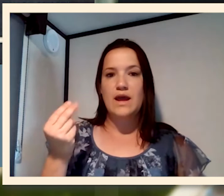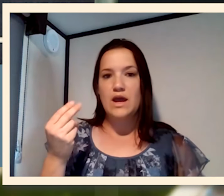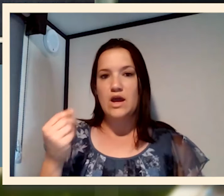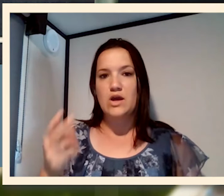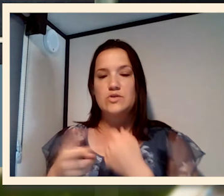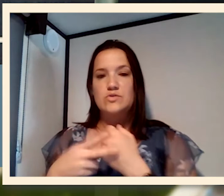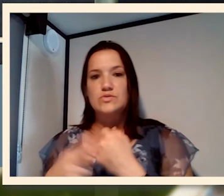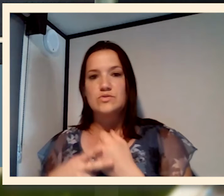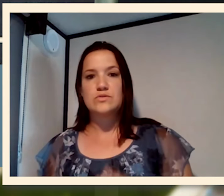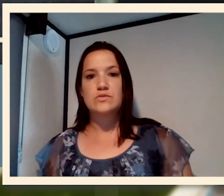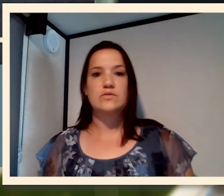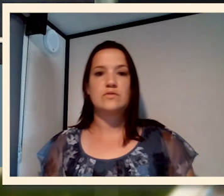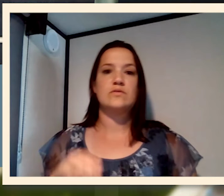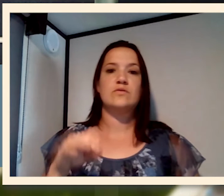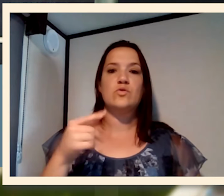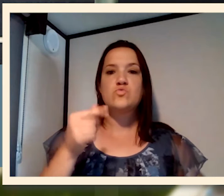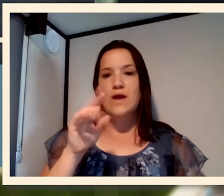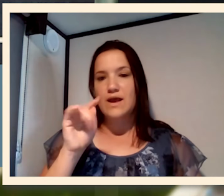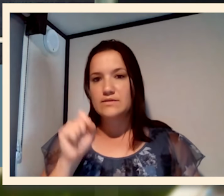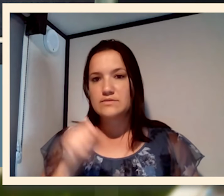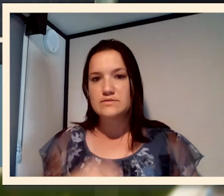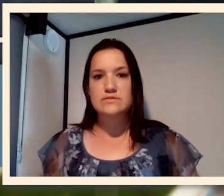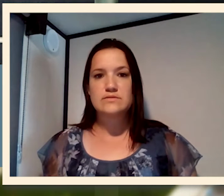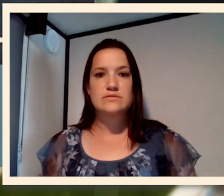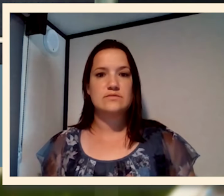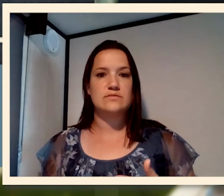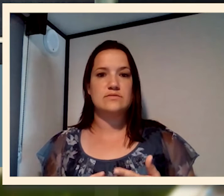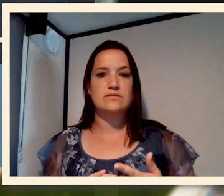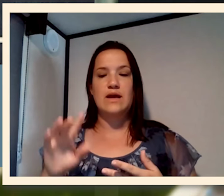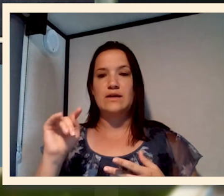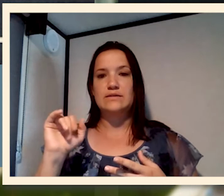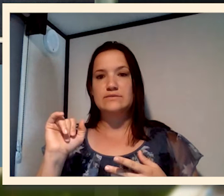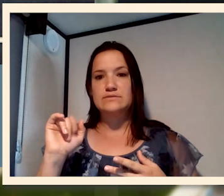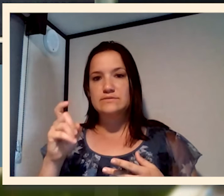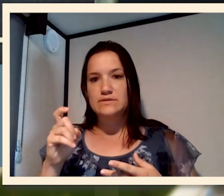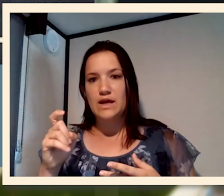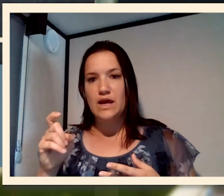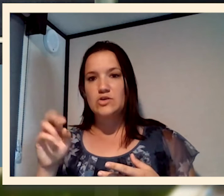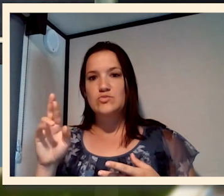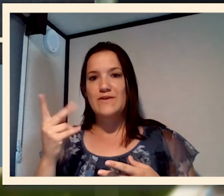using cash reserves, funds from operations, grants,